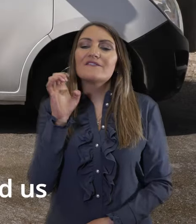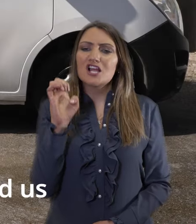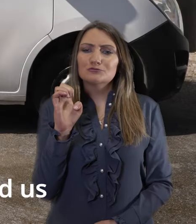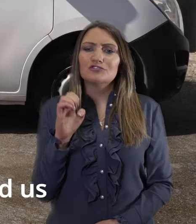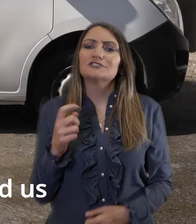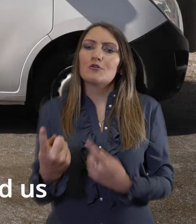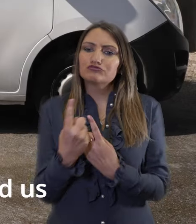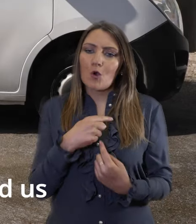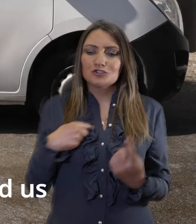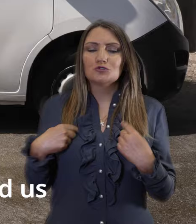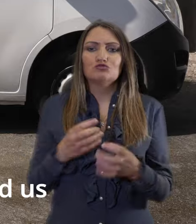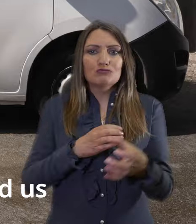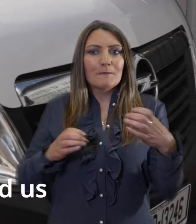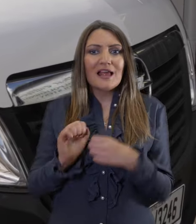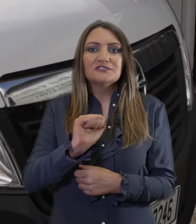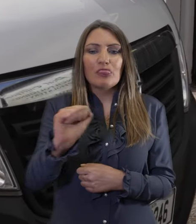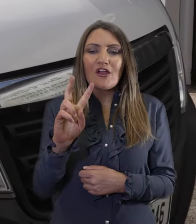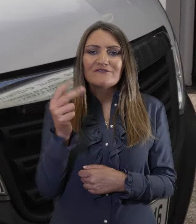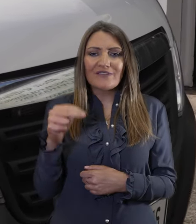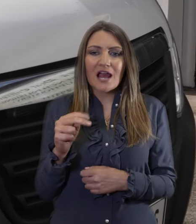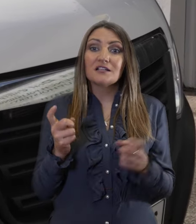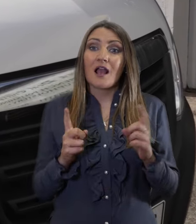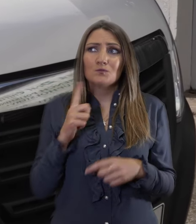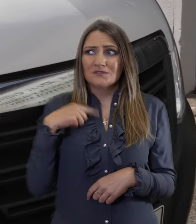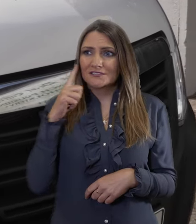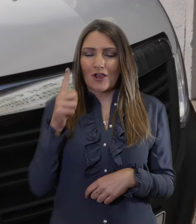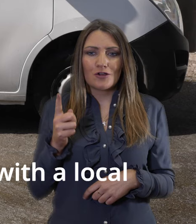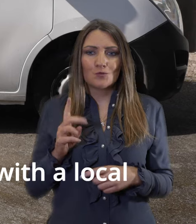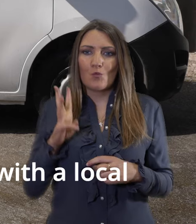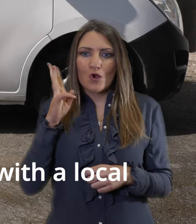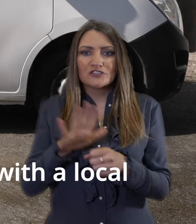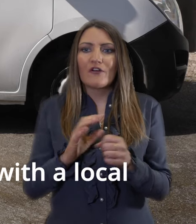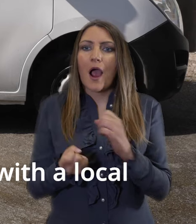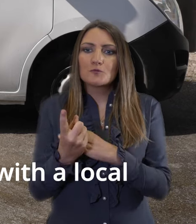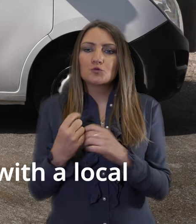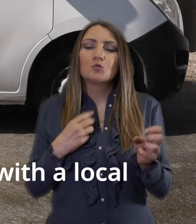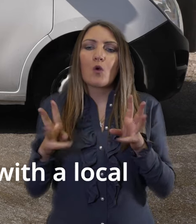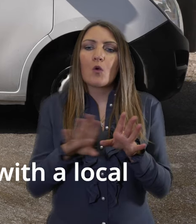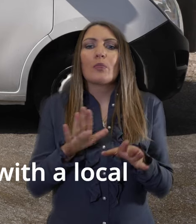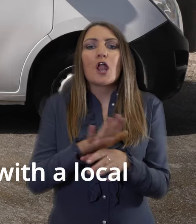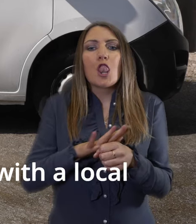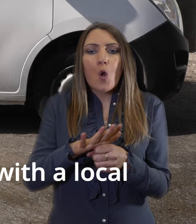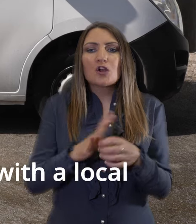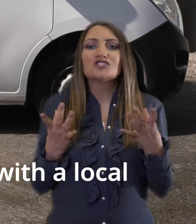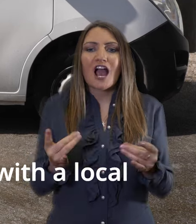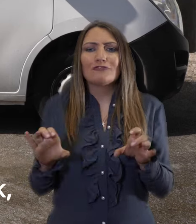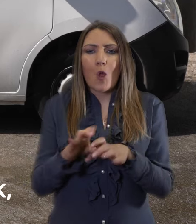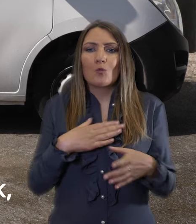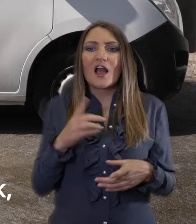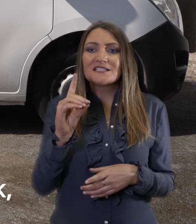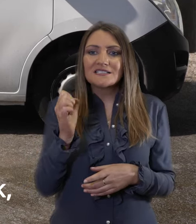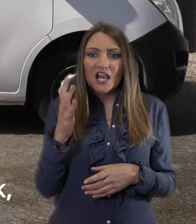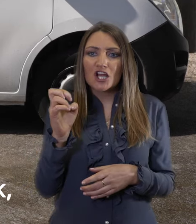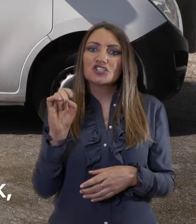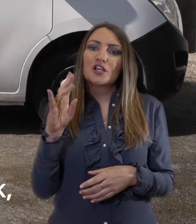When Cork Deaf Enterprises approached us to help them replace their van, we saw it as a wonderful opportunity to work with a local charity